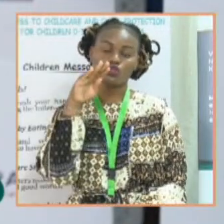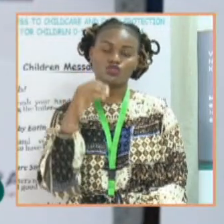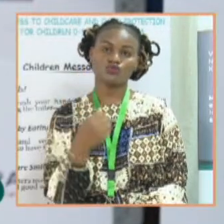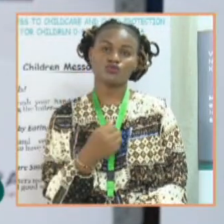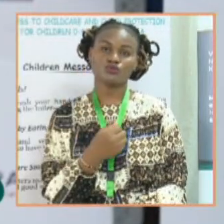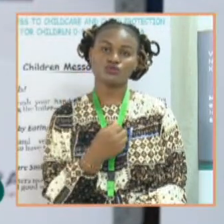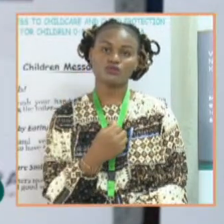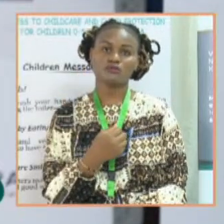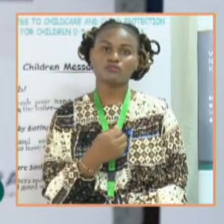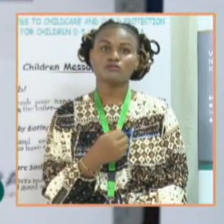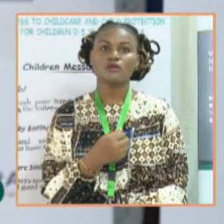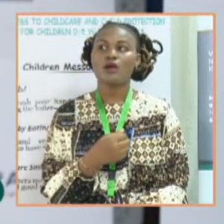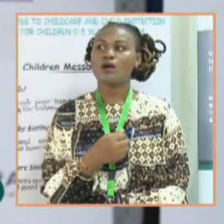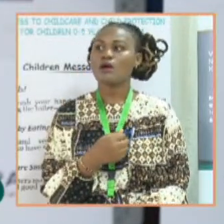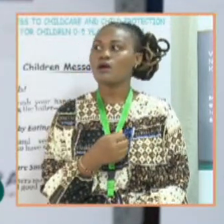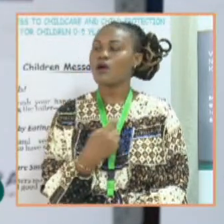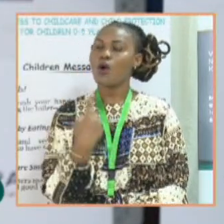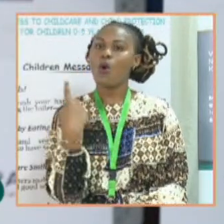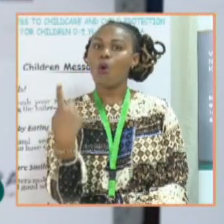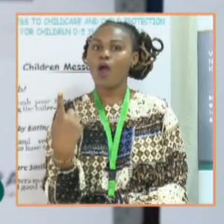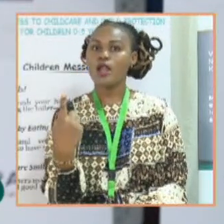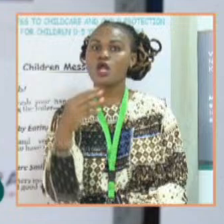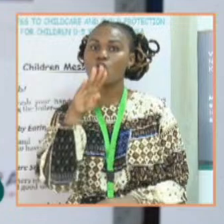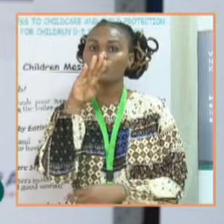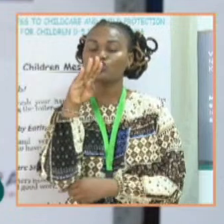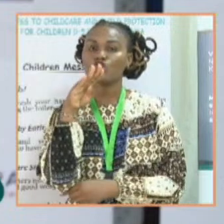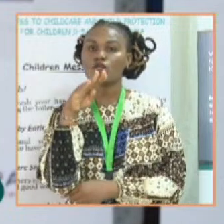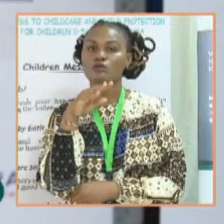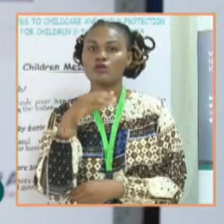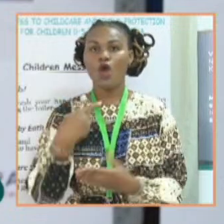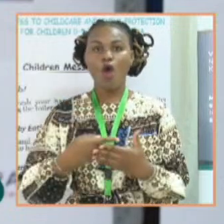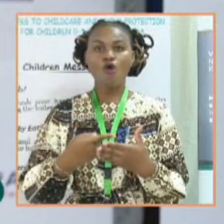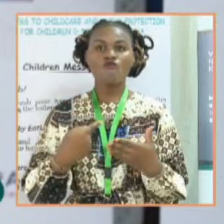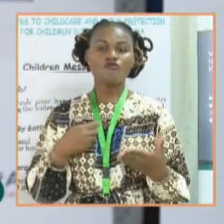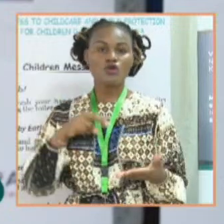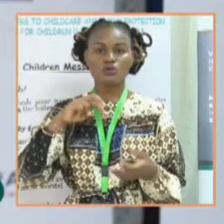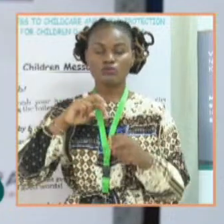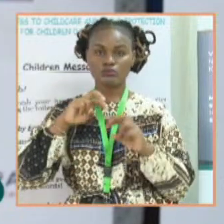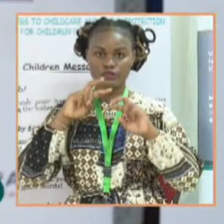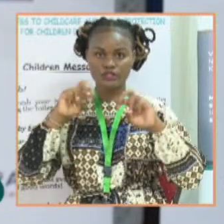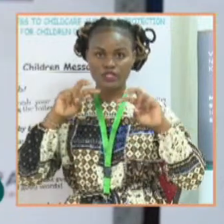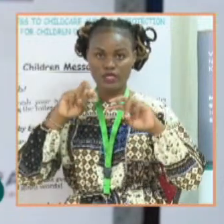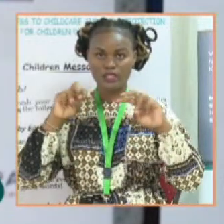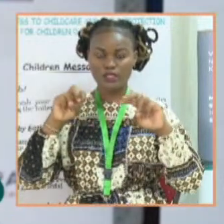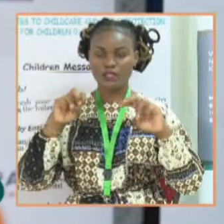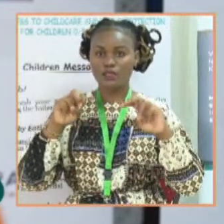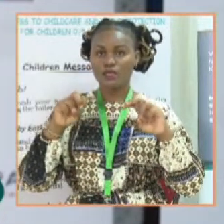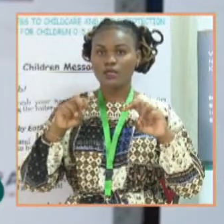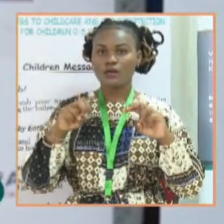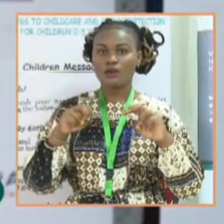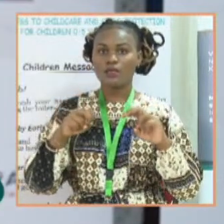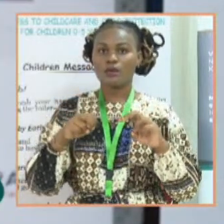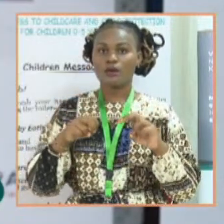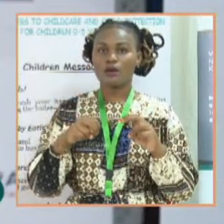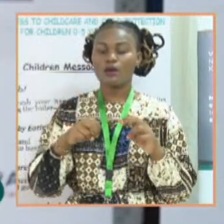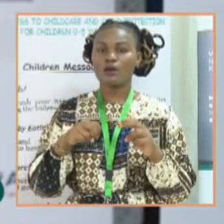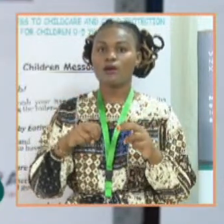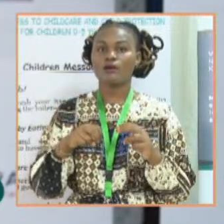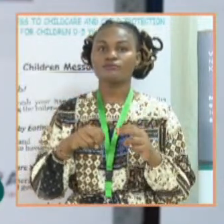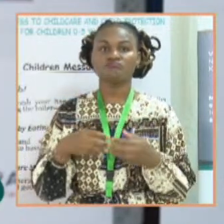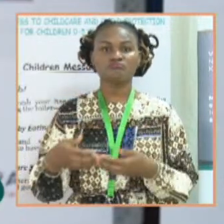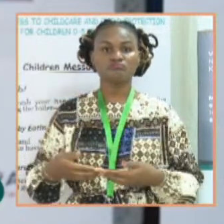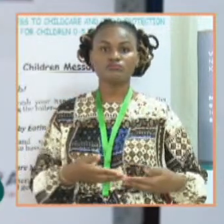your study, what I wanted to find out, because by the end of the day, what we also want to know is, are our